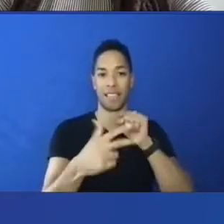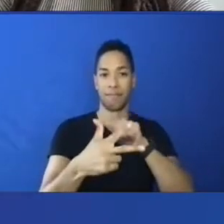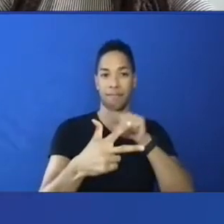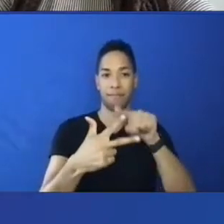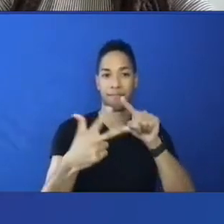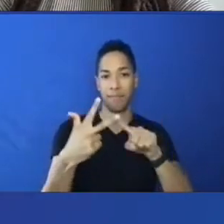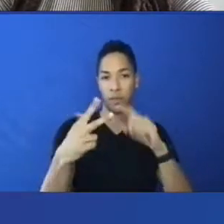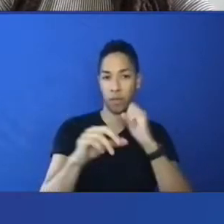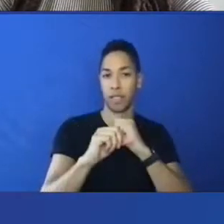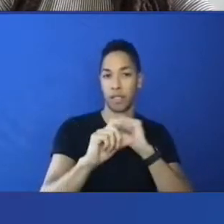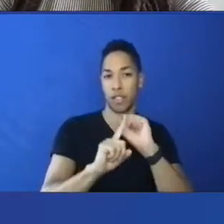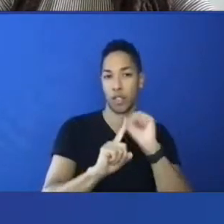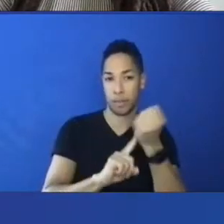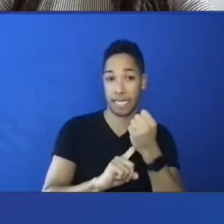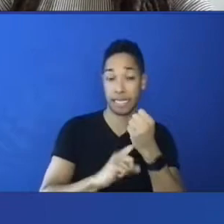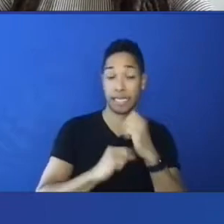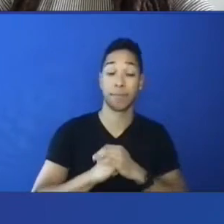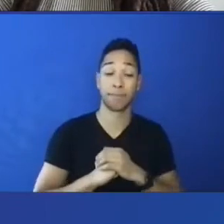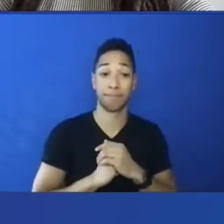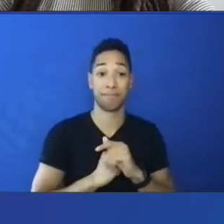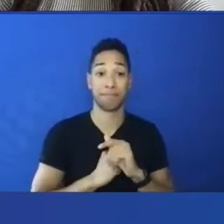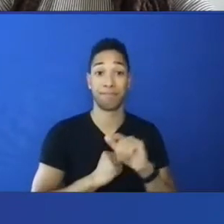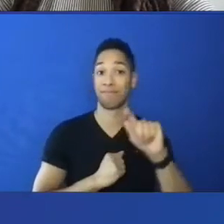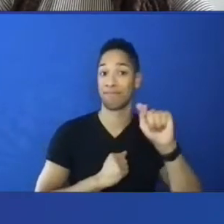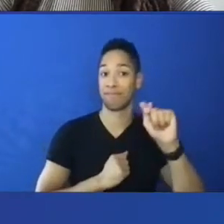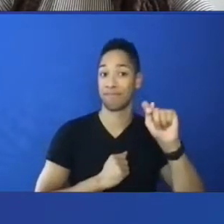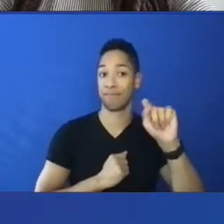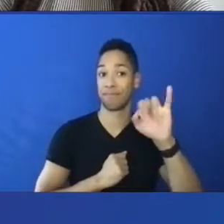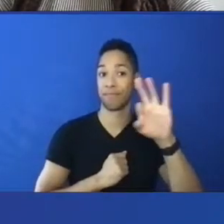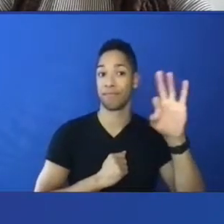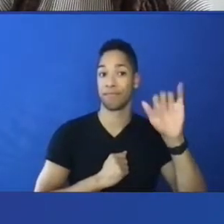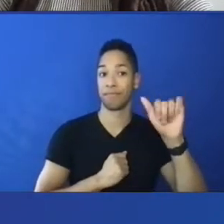of circumstances. Tiffany, yes. Thank you for providing that